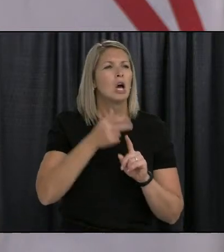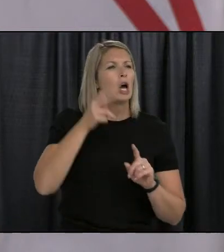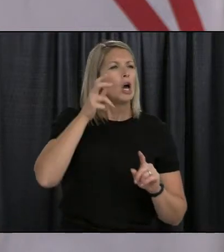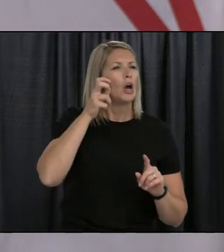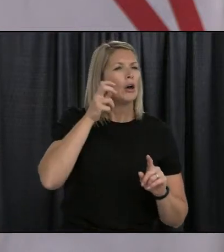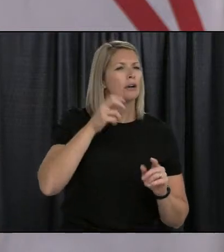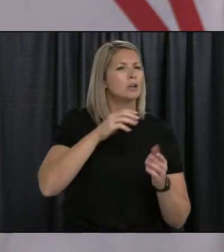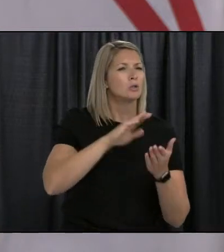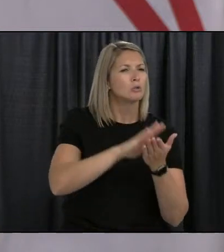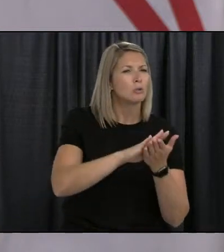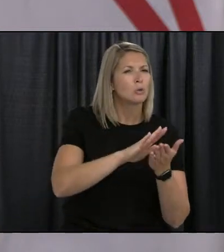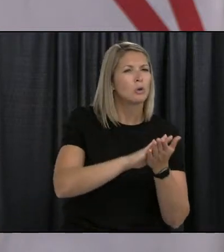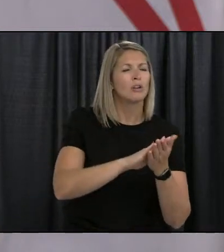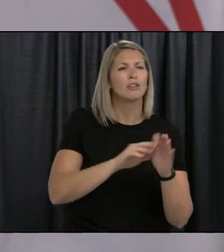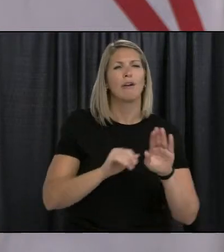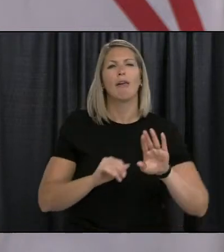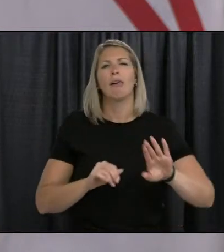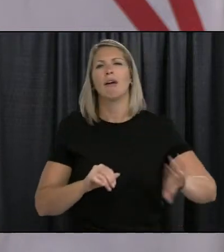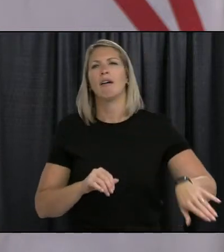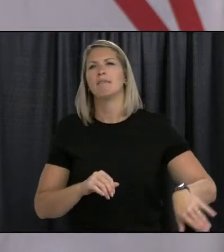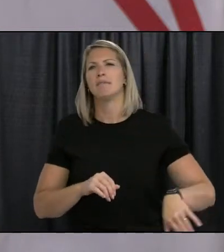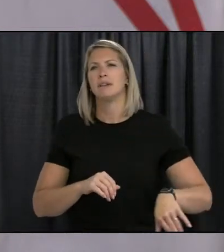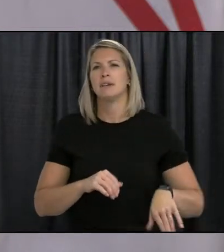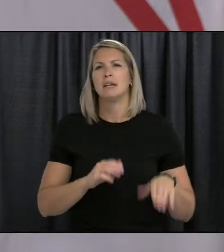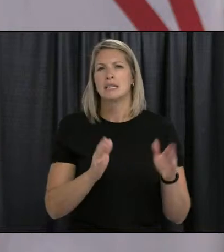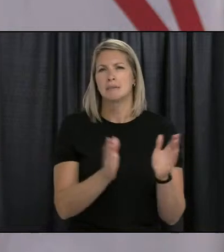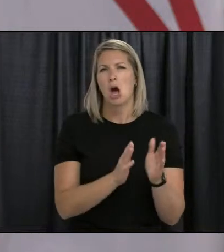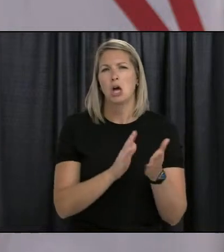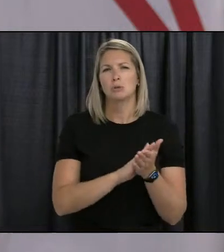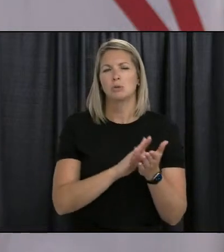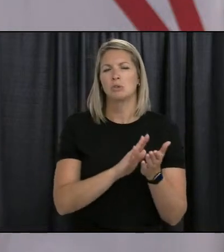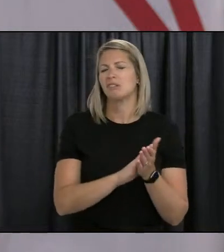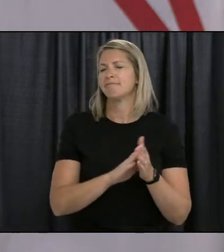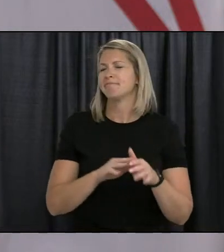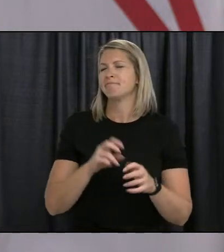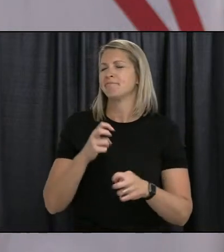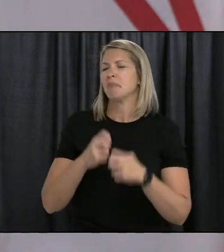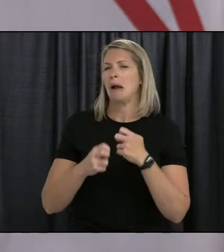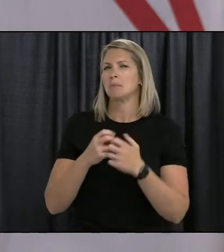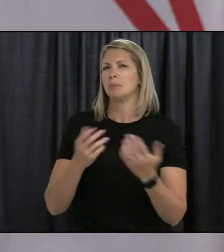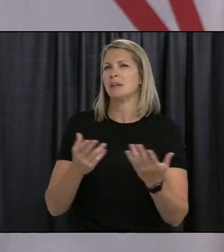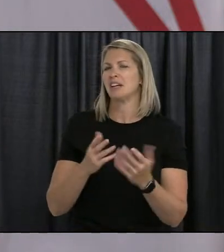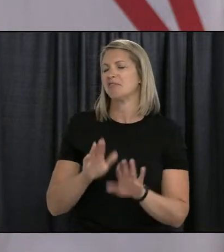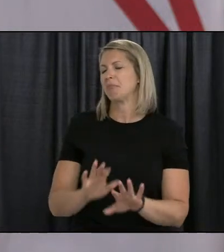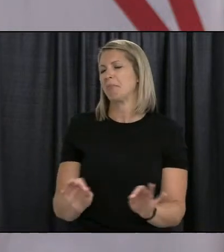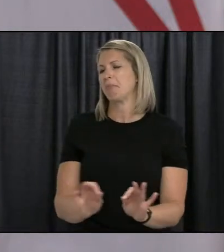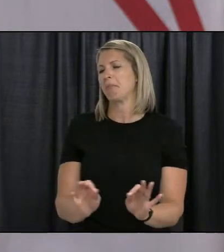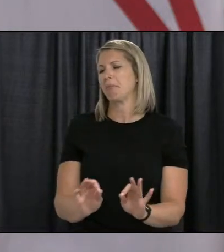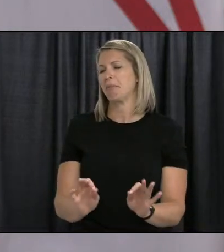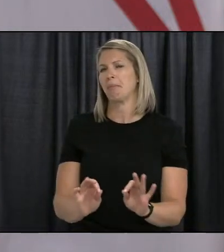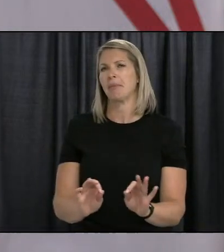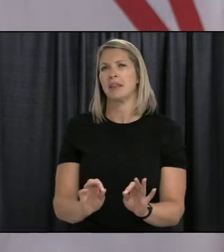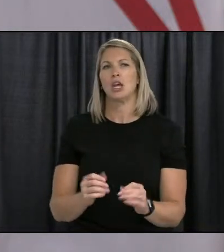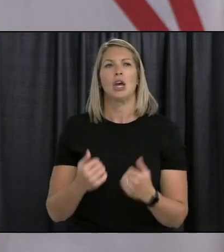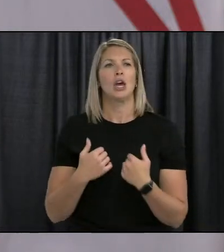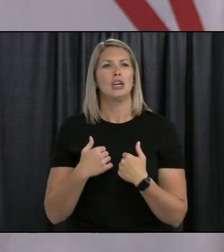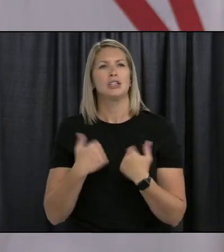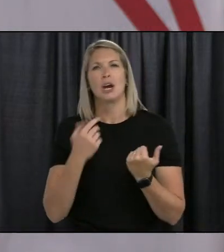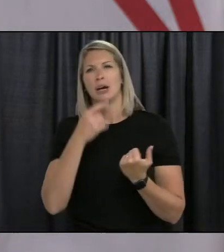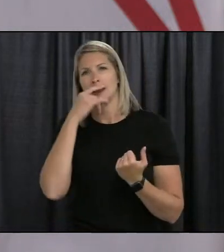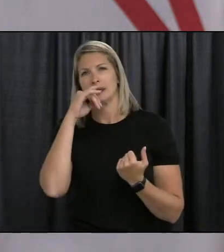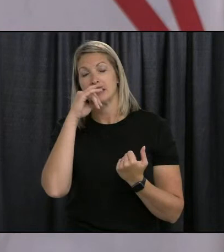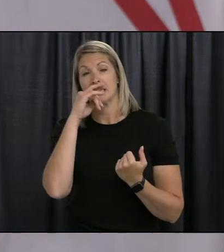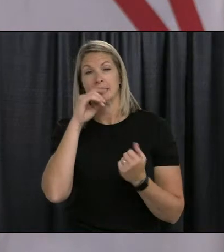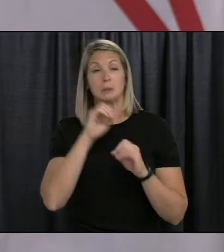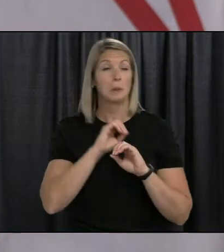evidence, or calls, and some of them don't seem unfounded. It's just the issue of the younger kids, just more and more as days go by, and